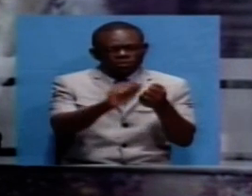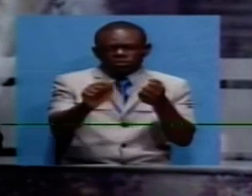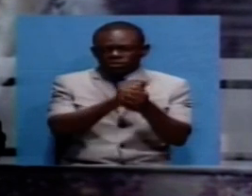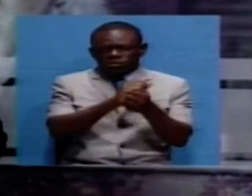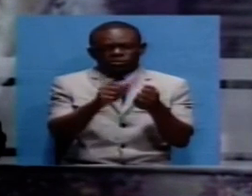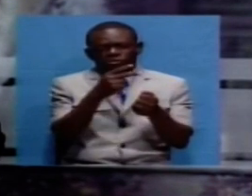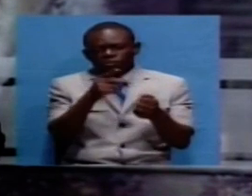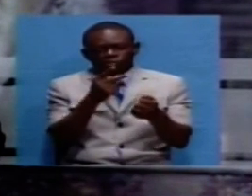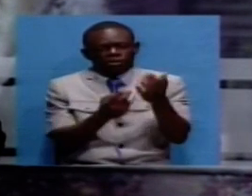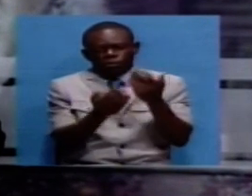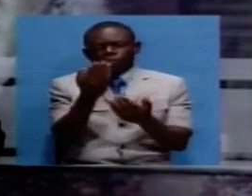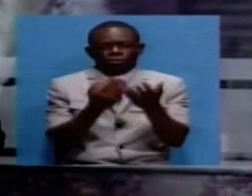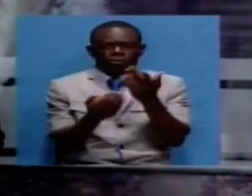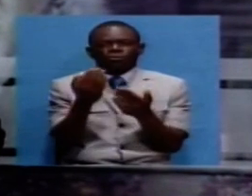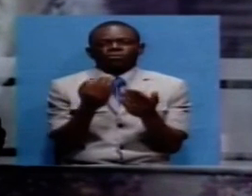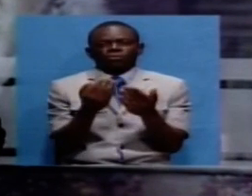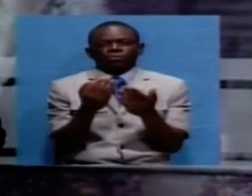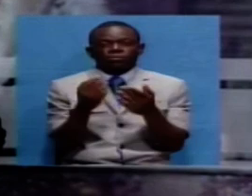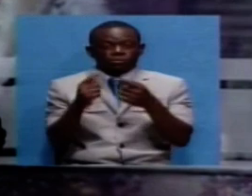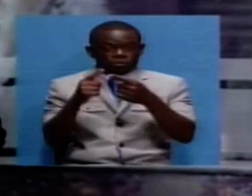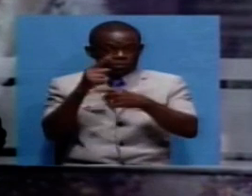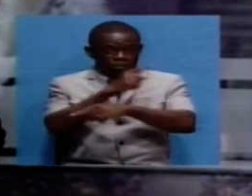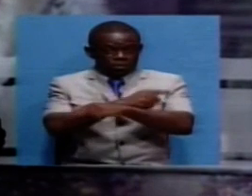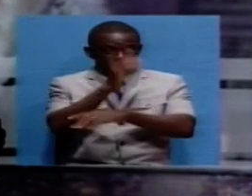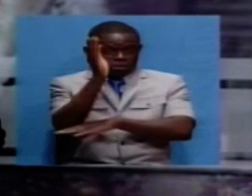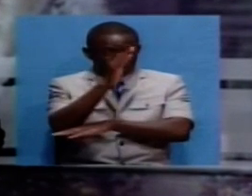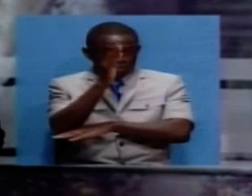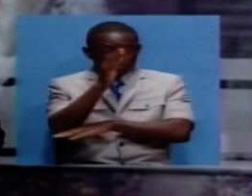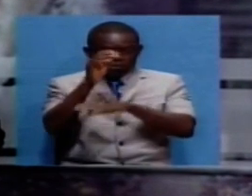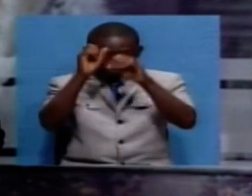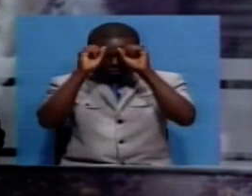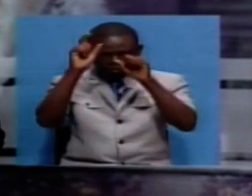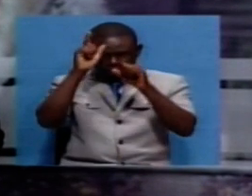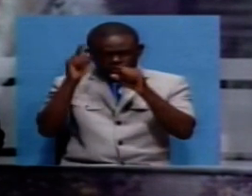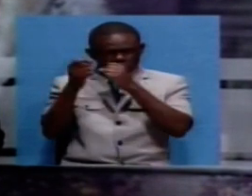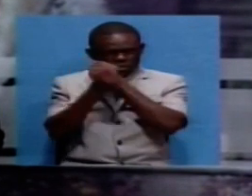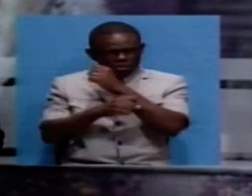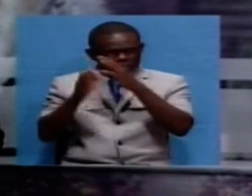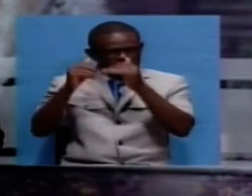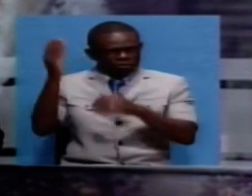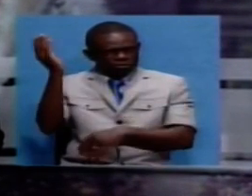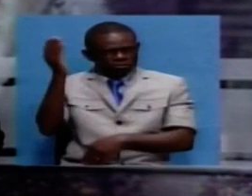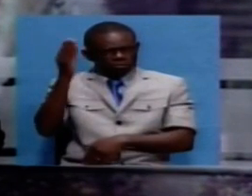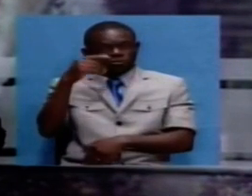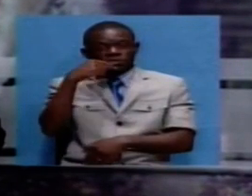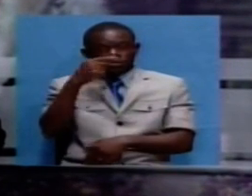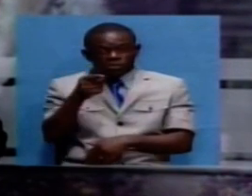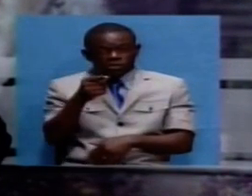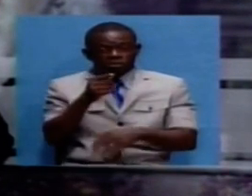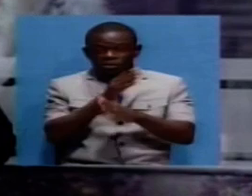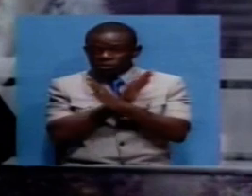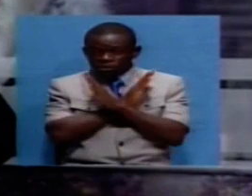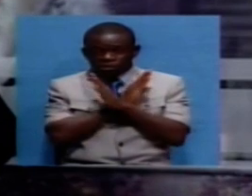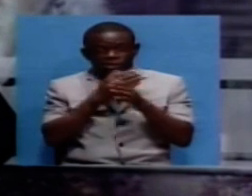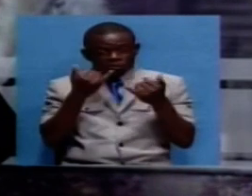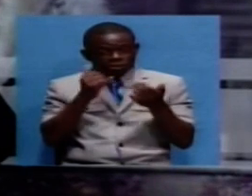Addressing the press at State House this afternoon, President Lungu dismissed assertions that Zambia is under a dictatorship and maintained